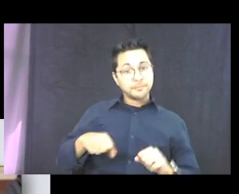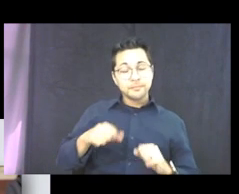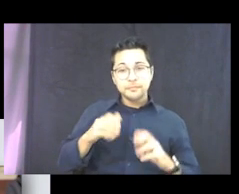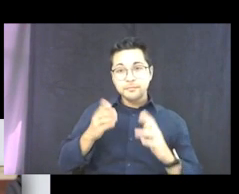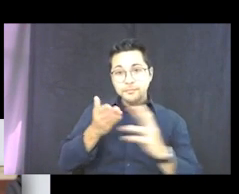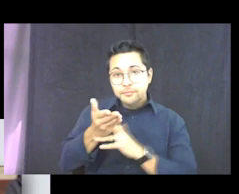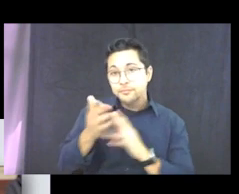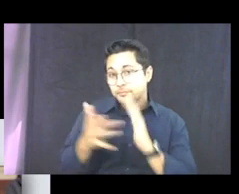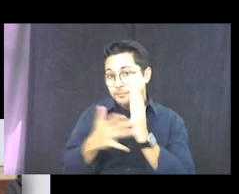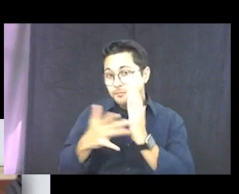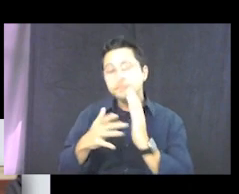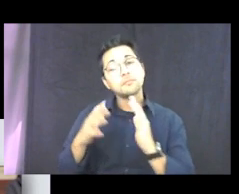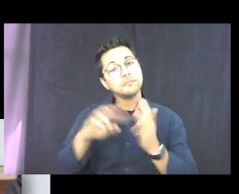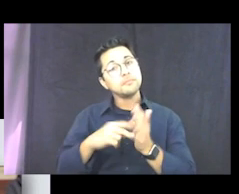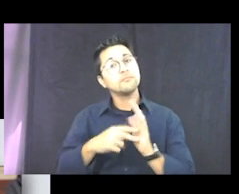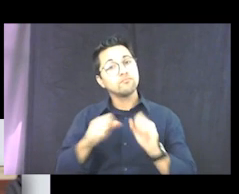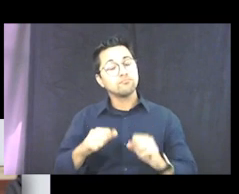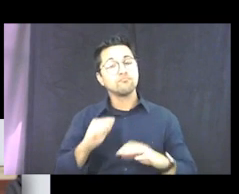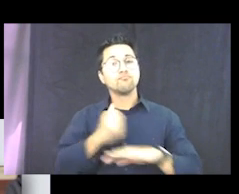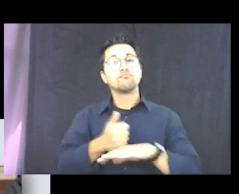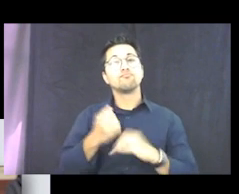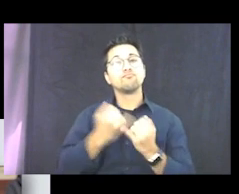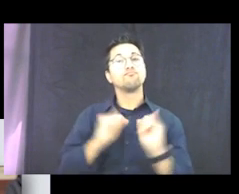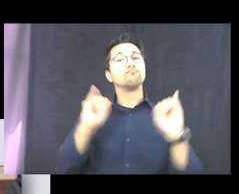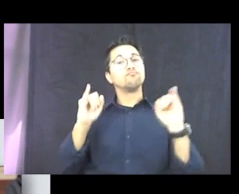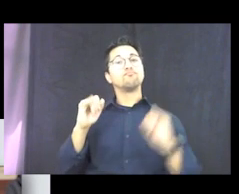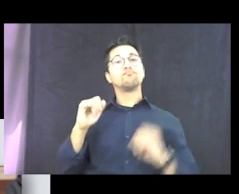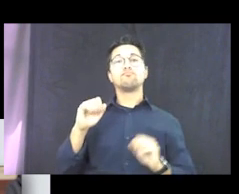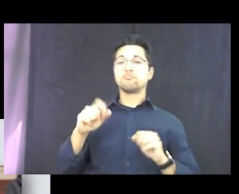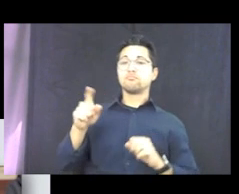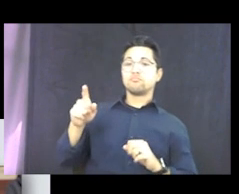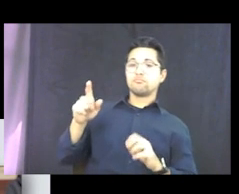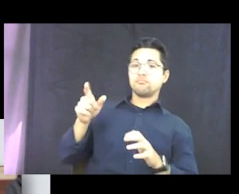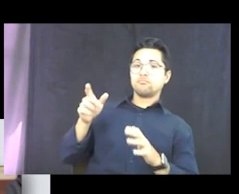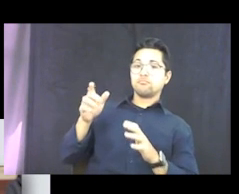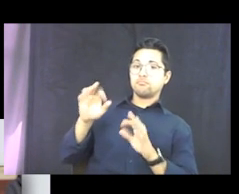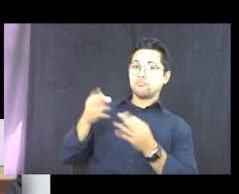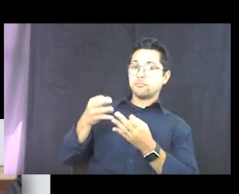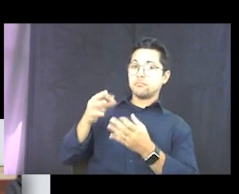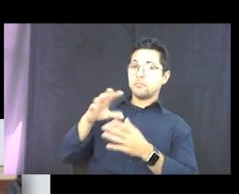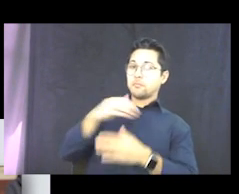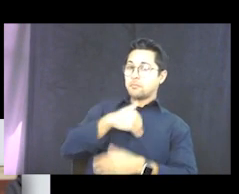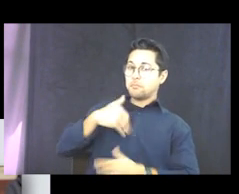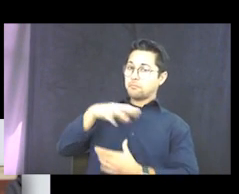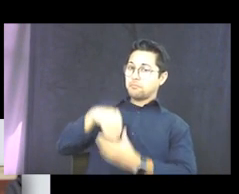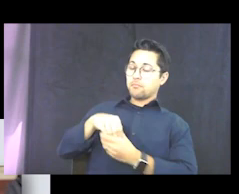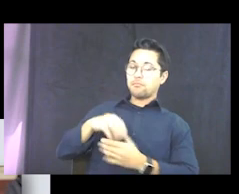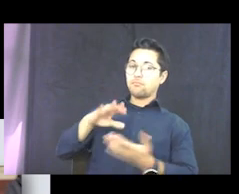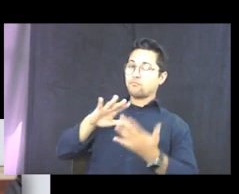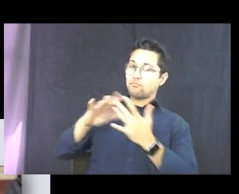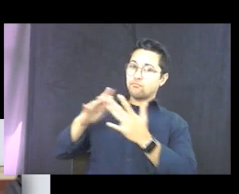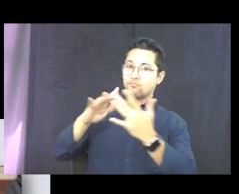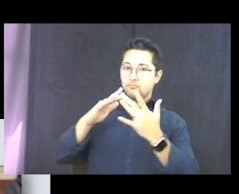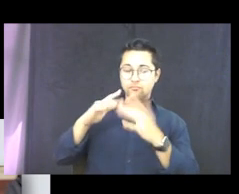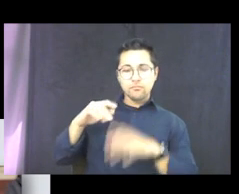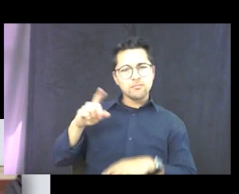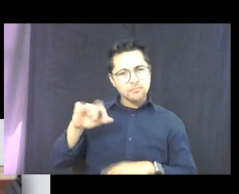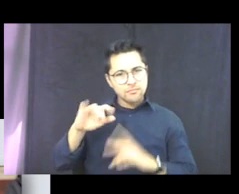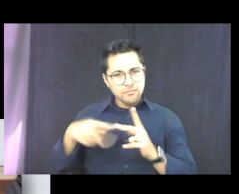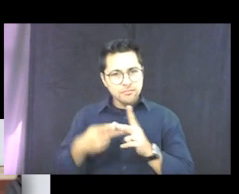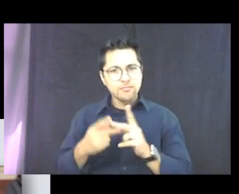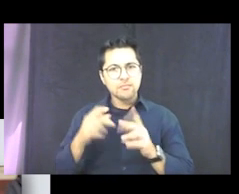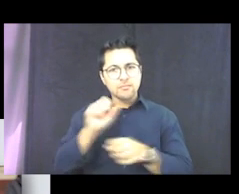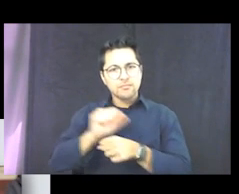use of technology, then we could build independence and we could have family members as part of our social networks. These are the types of tasks that we can